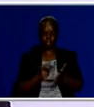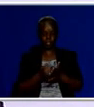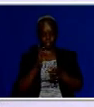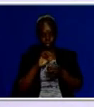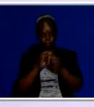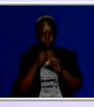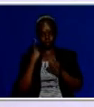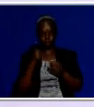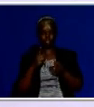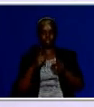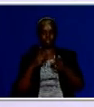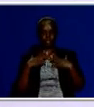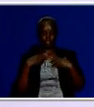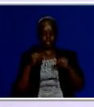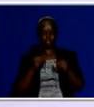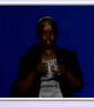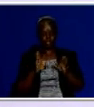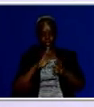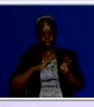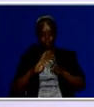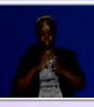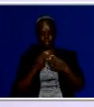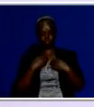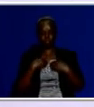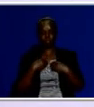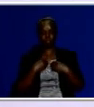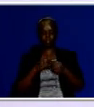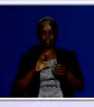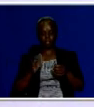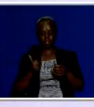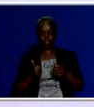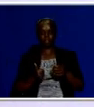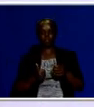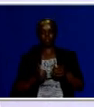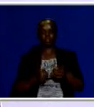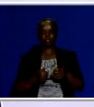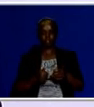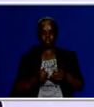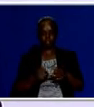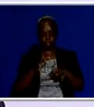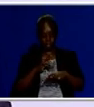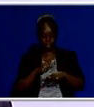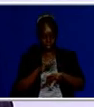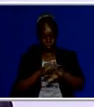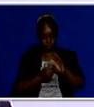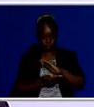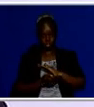one healthy habit that we do. There's another one. What else do we do early in the morning?